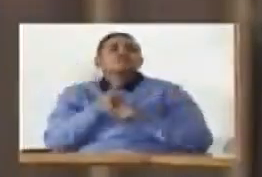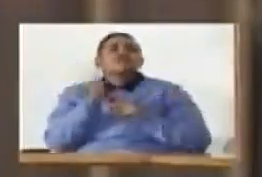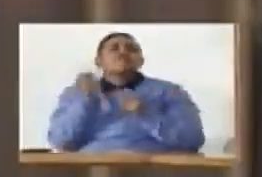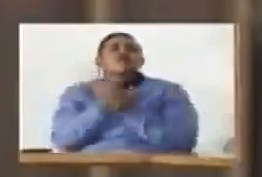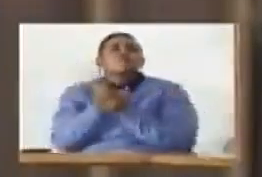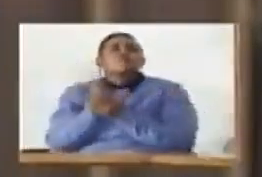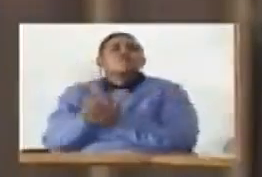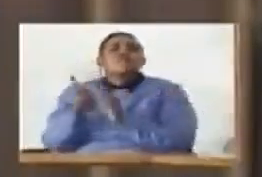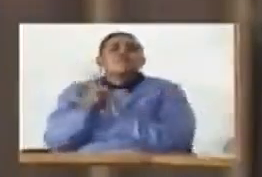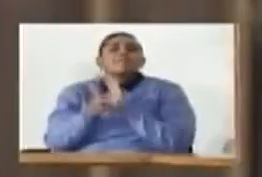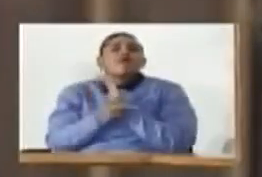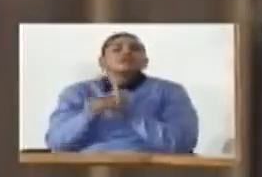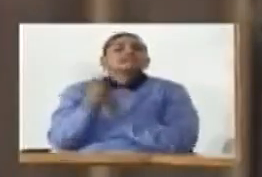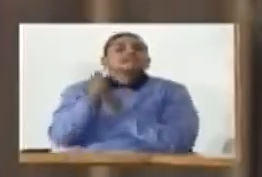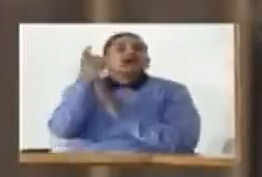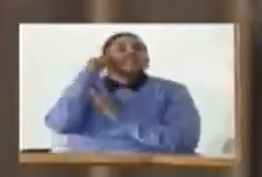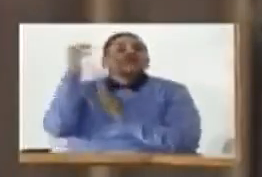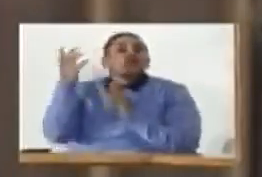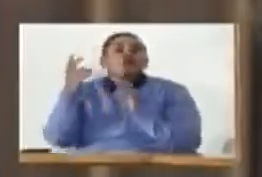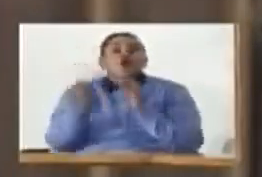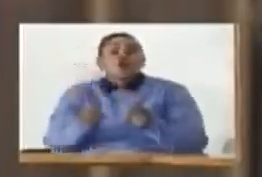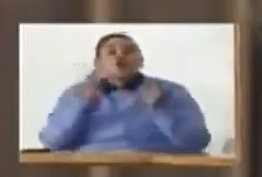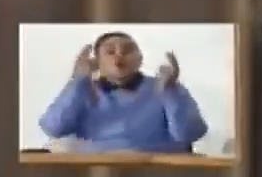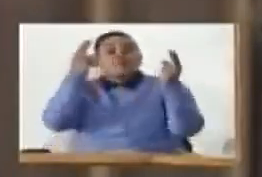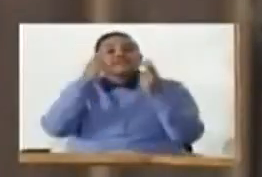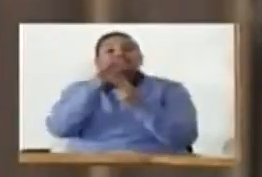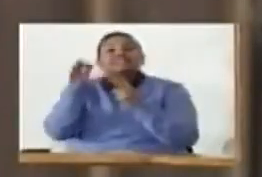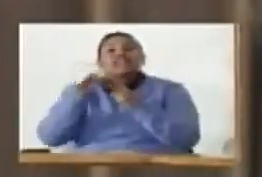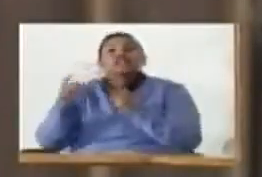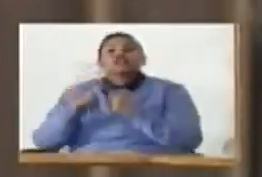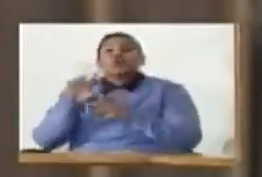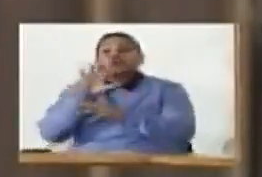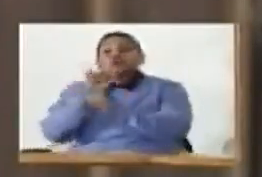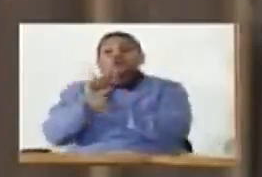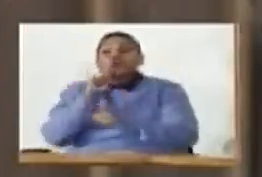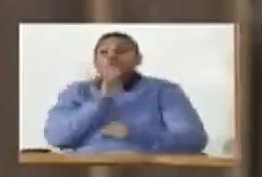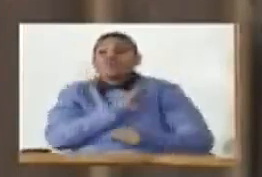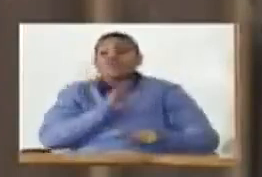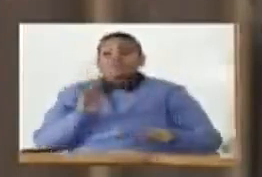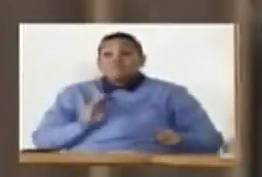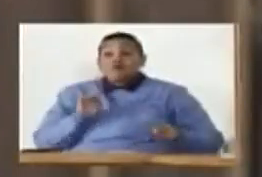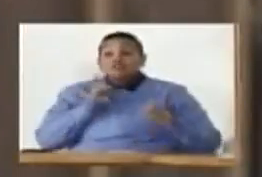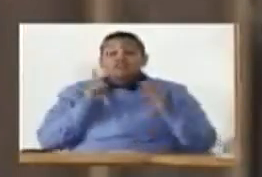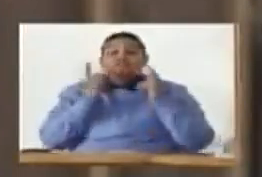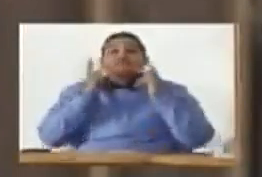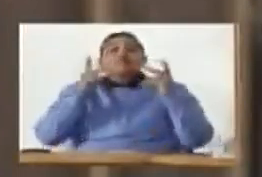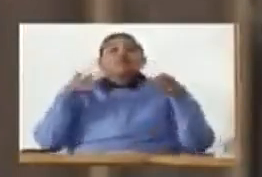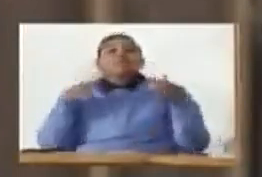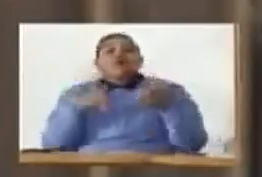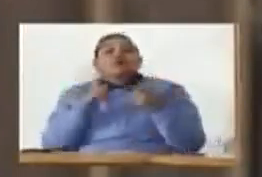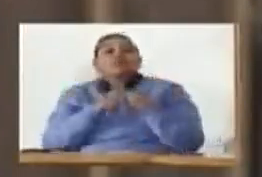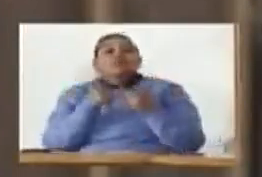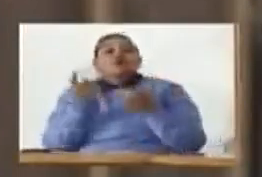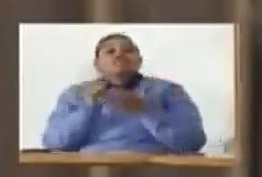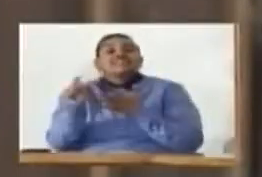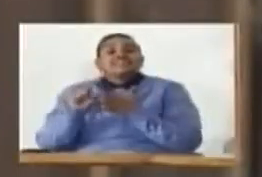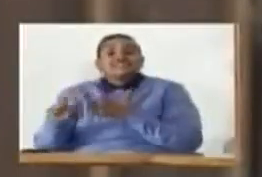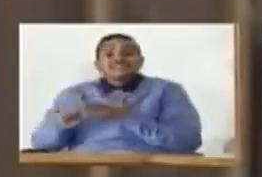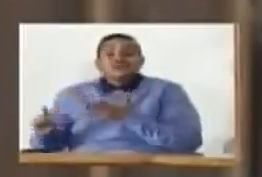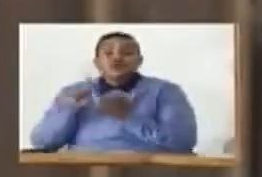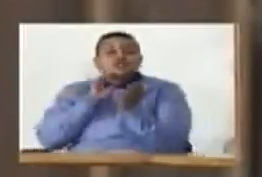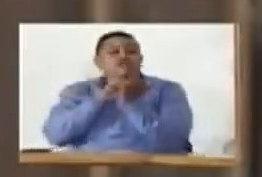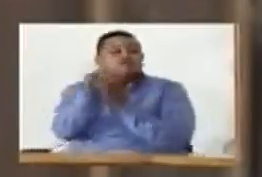policy guidelines for the nomination, selection, and appointment of boards of public bodies and the issuance of